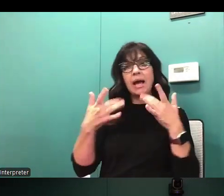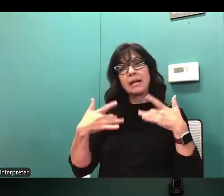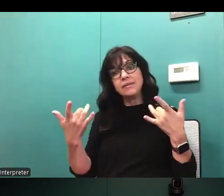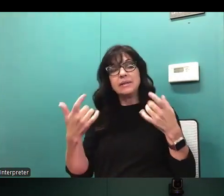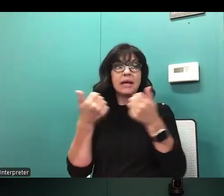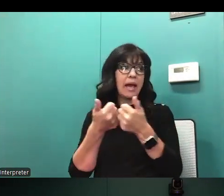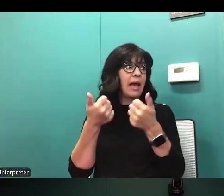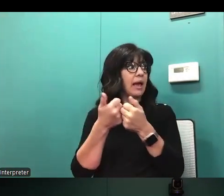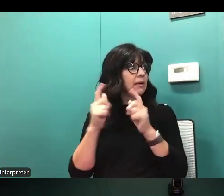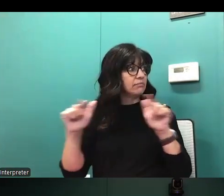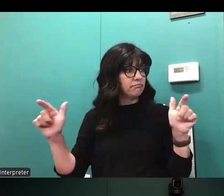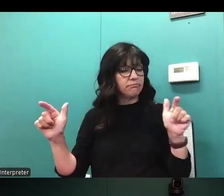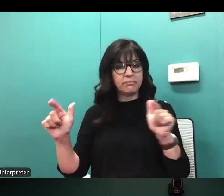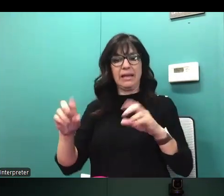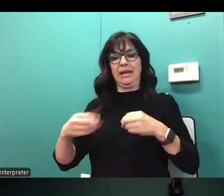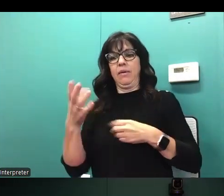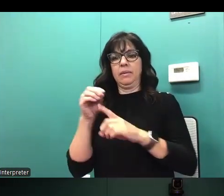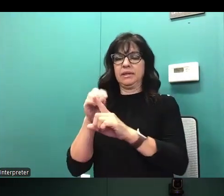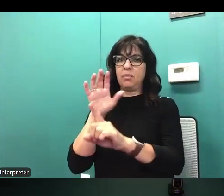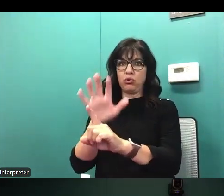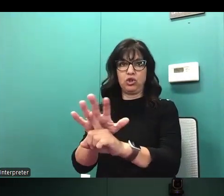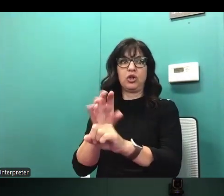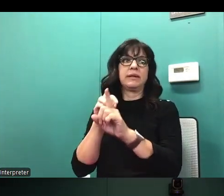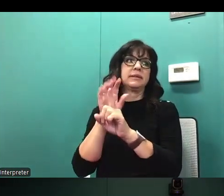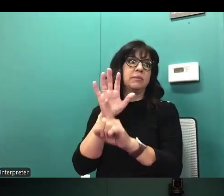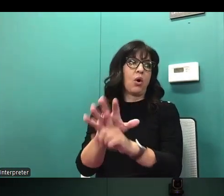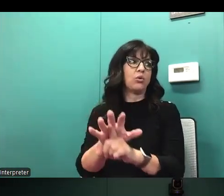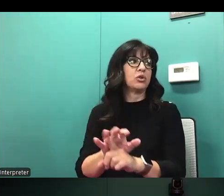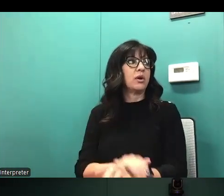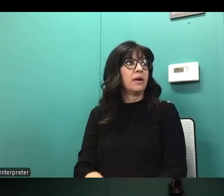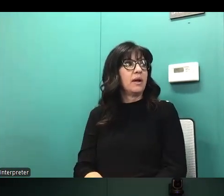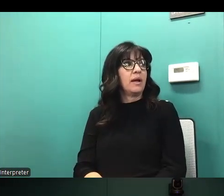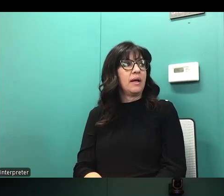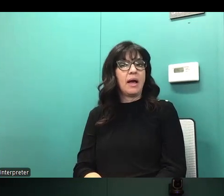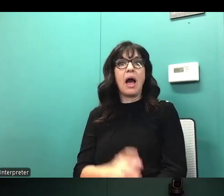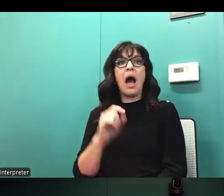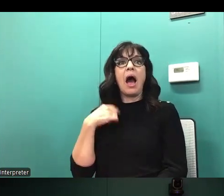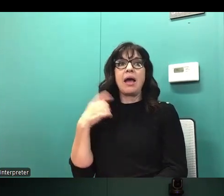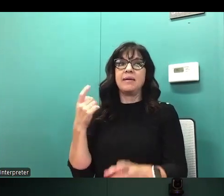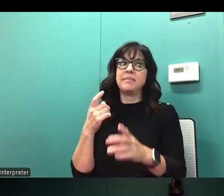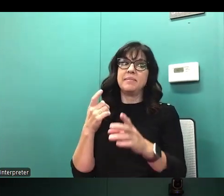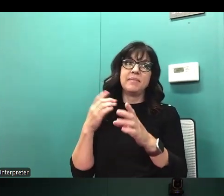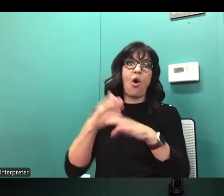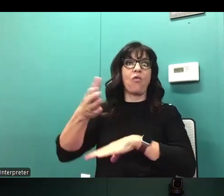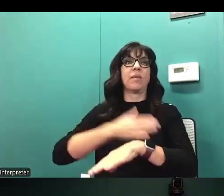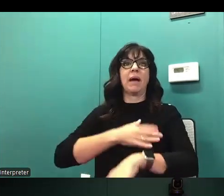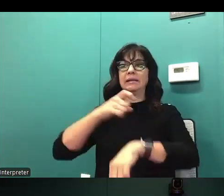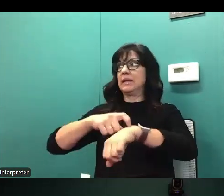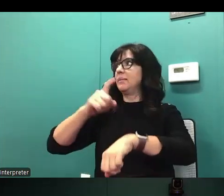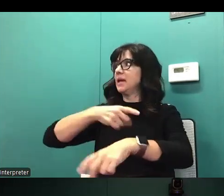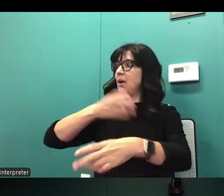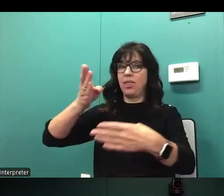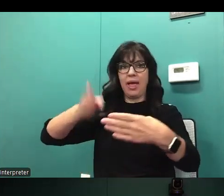games and those kinds of things, and just giving them a lot of exposure for that. Anyway, I am over my time, and so I'm gonna end